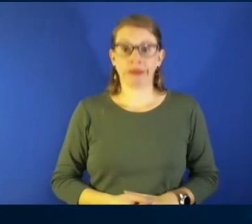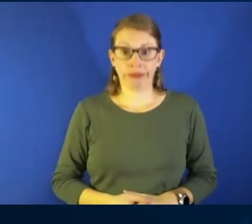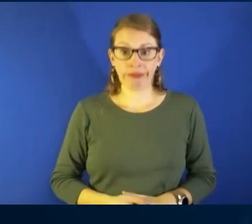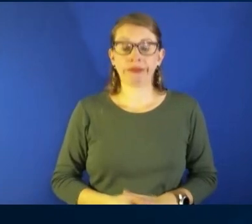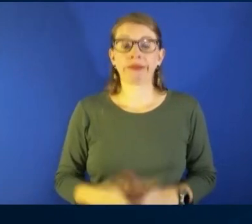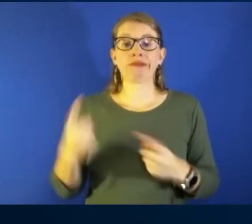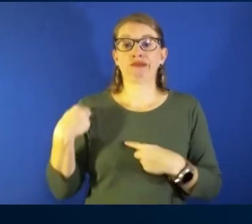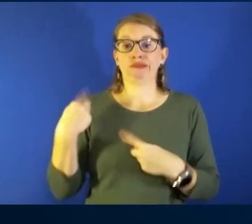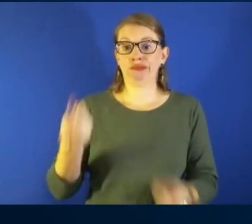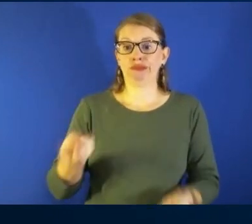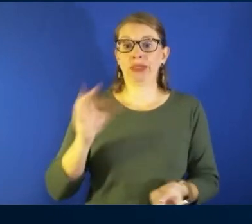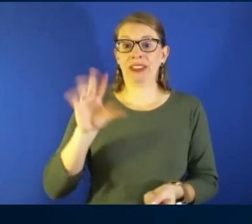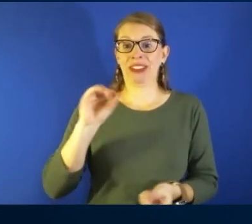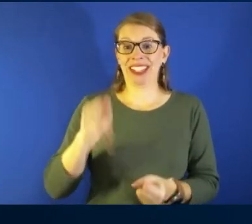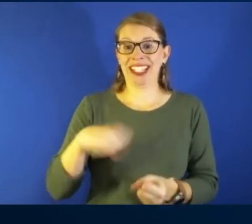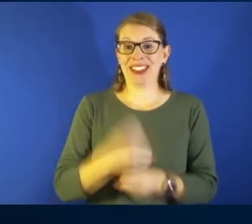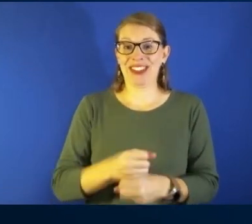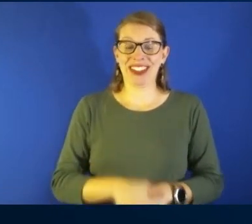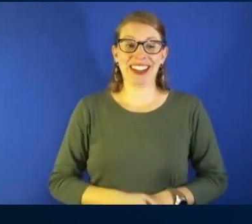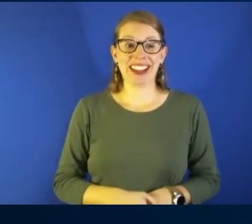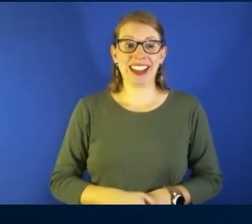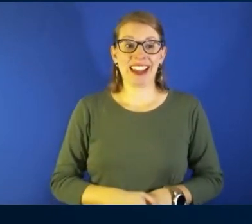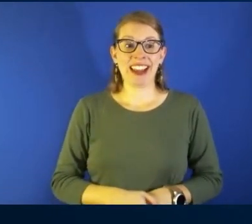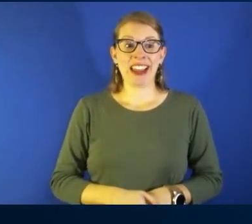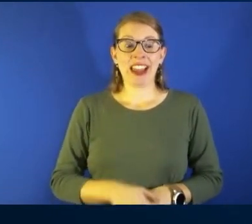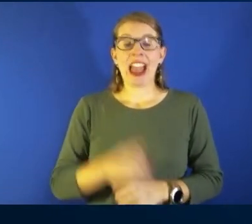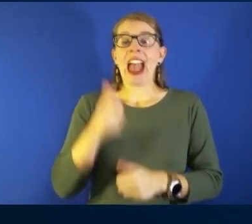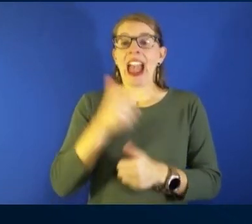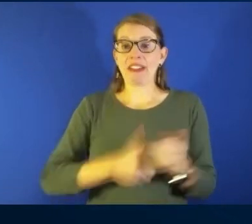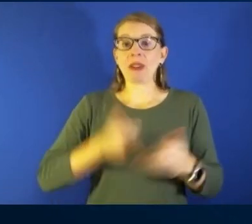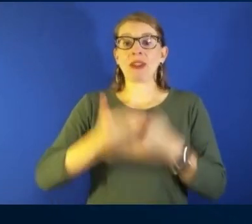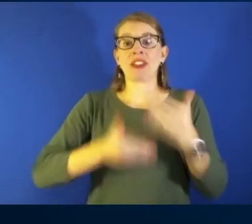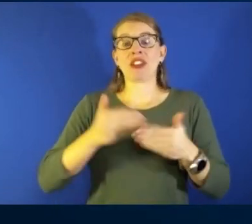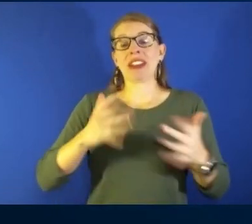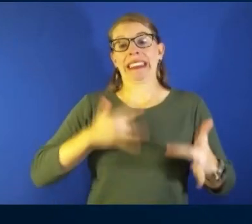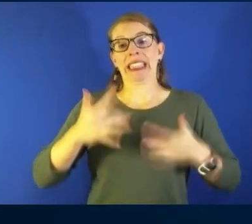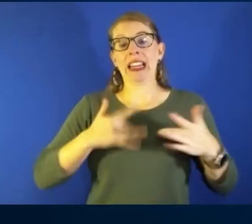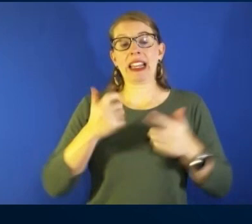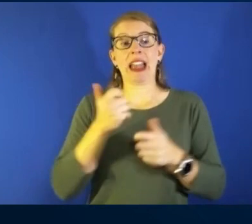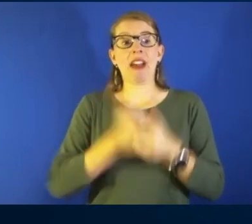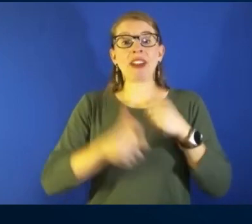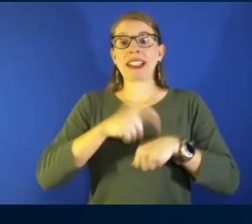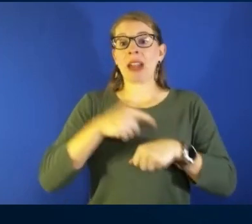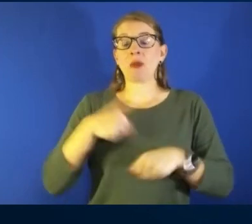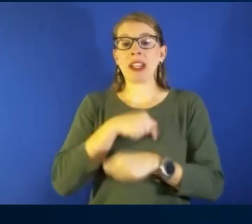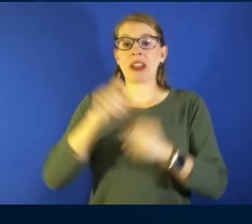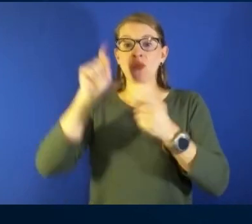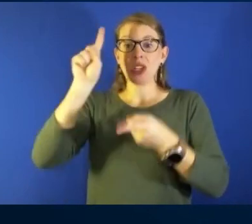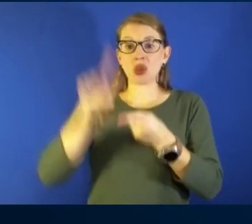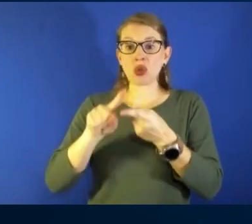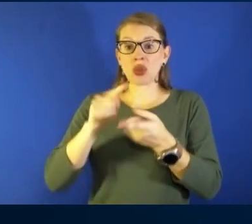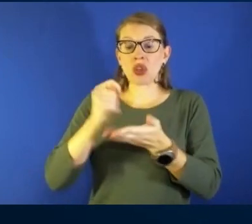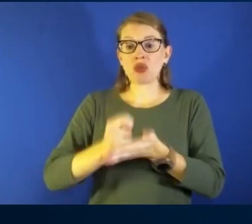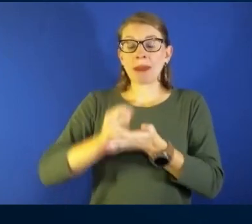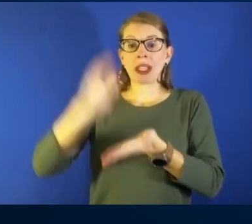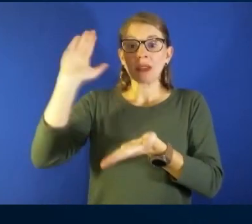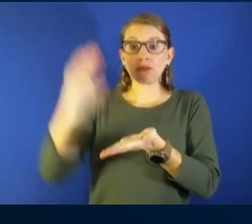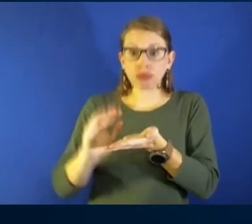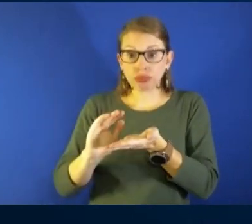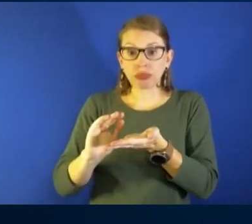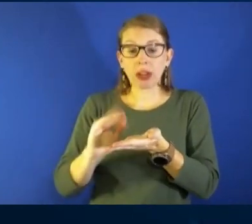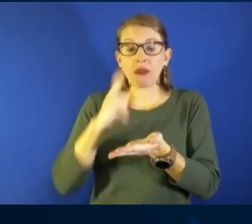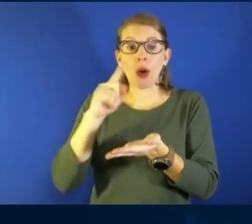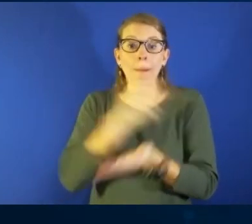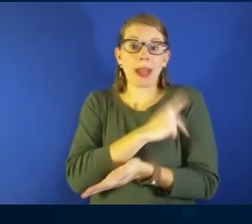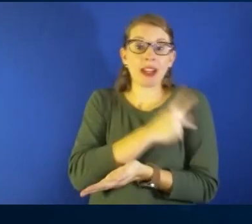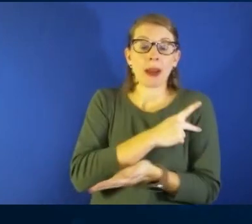and it's every single one has been so exciting. Every time we can reduce the number of treatments a patient has, the better efficacy of